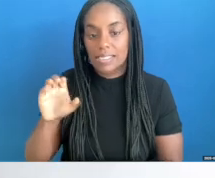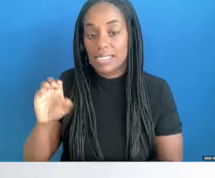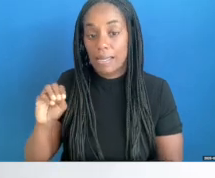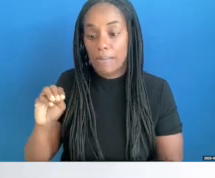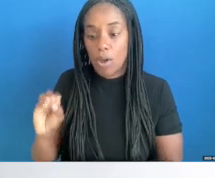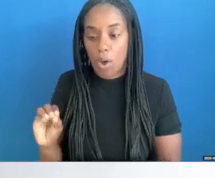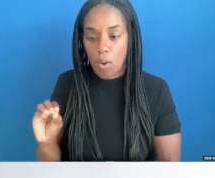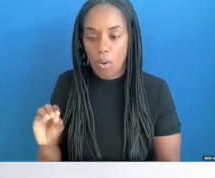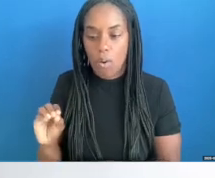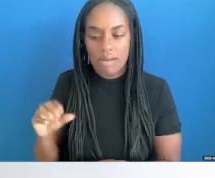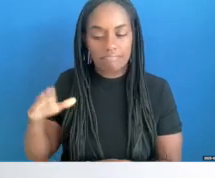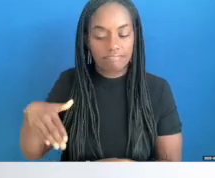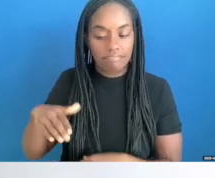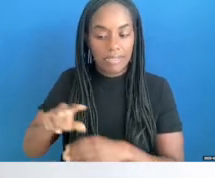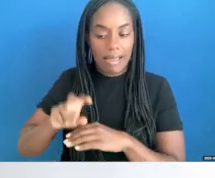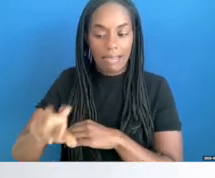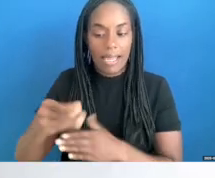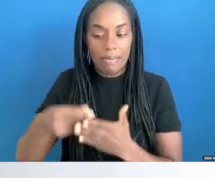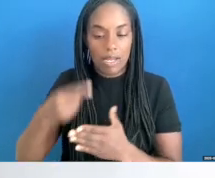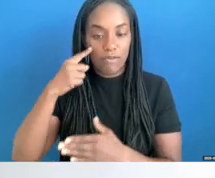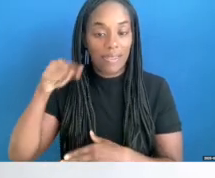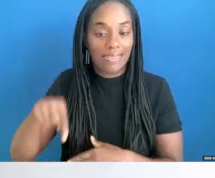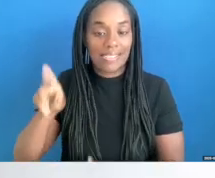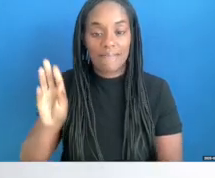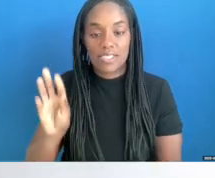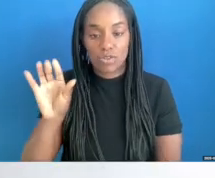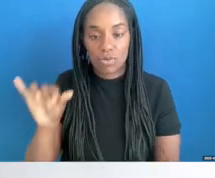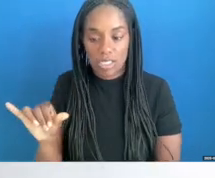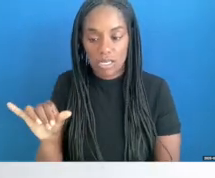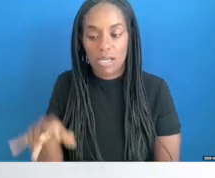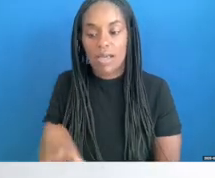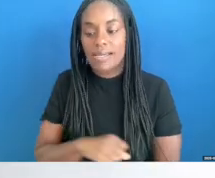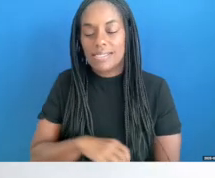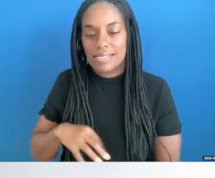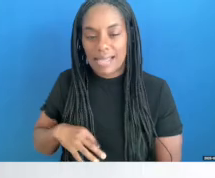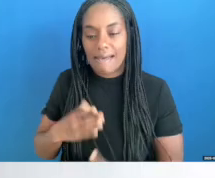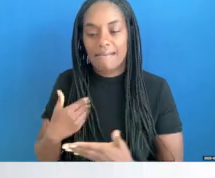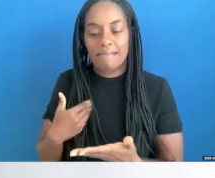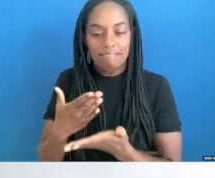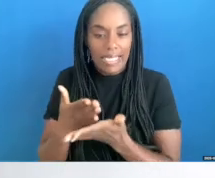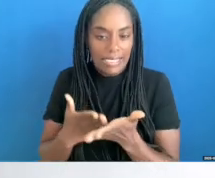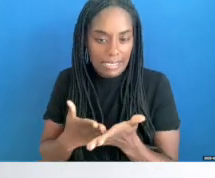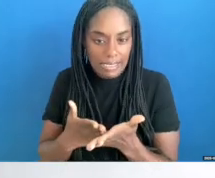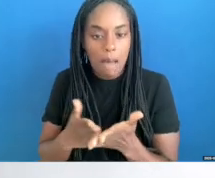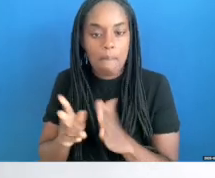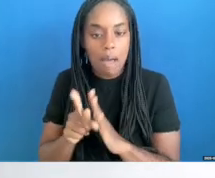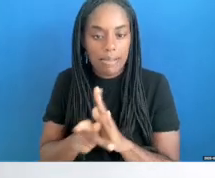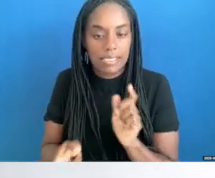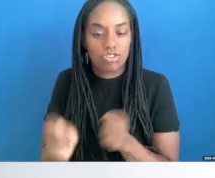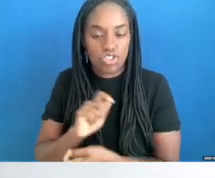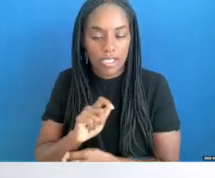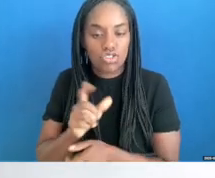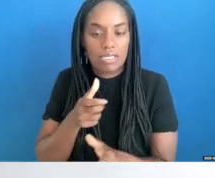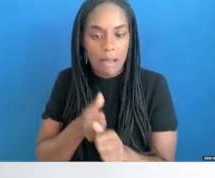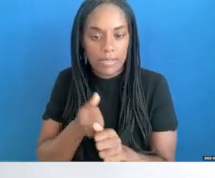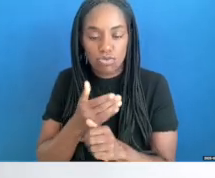this fiscal year, staff has some draft policy changes and updates to share with you and